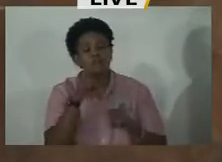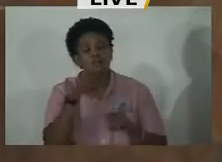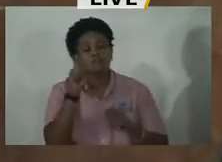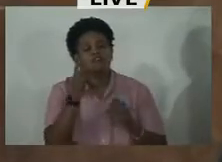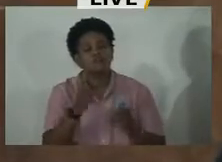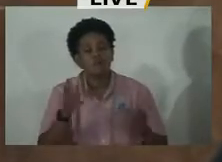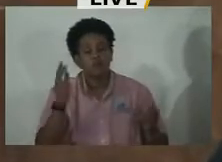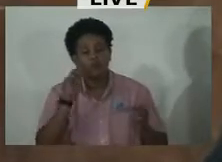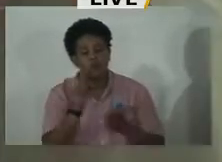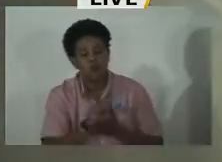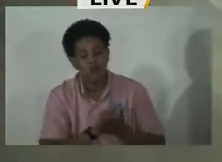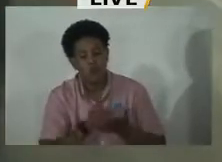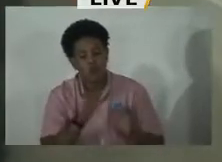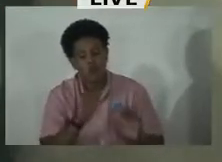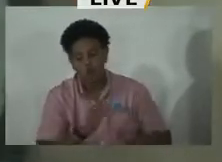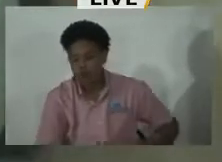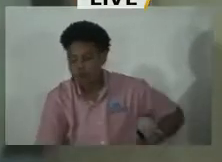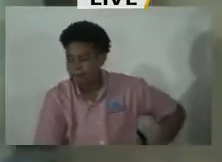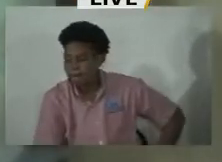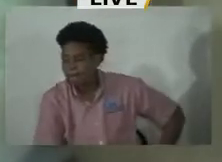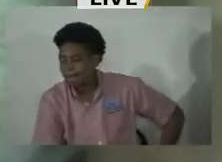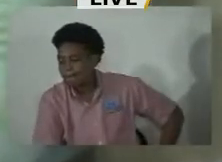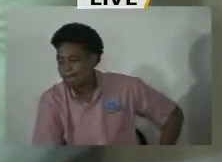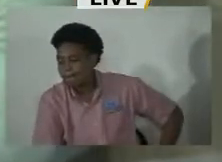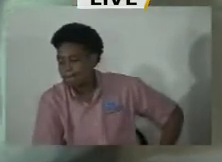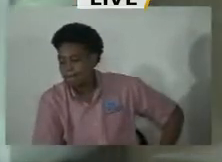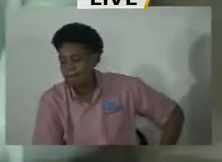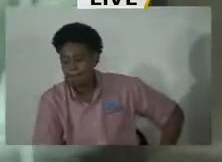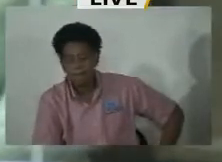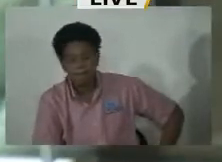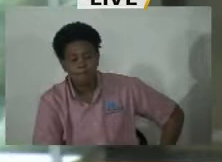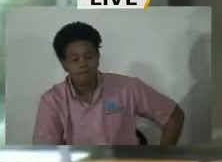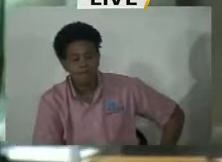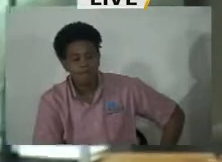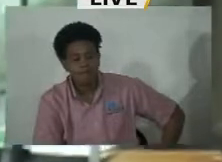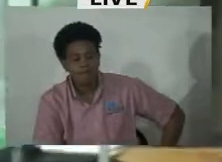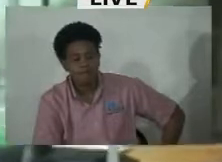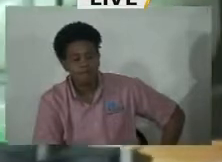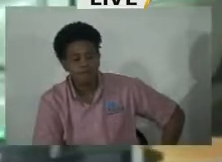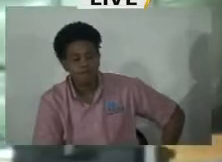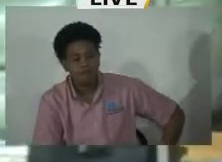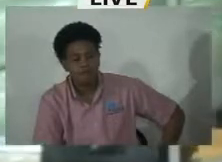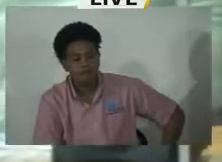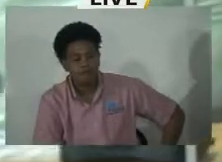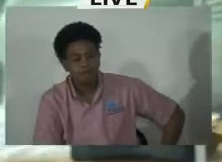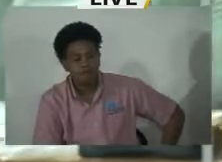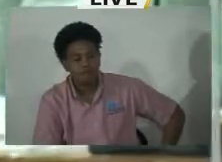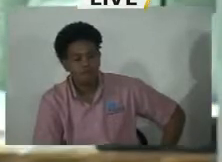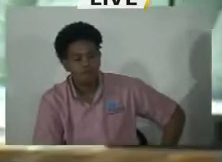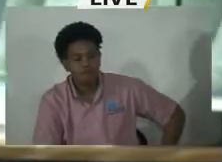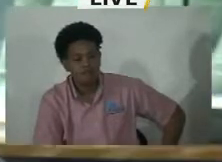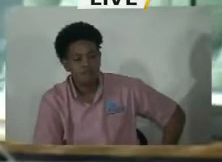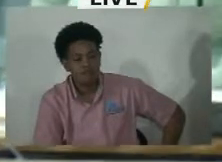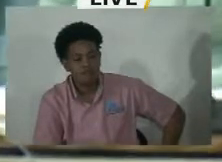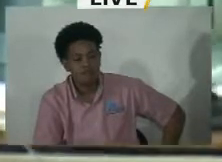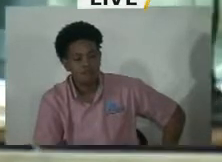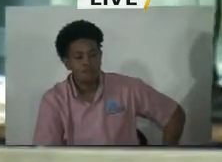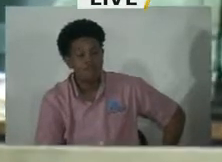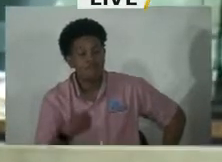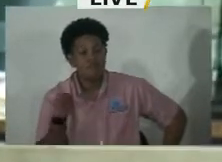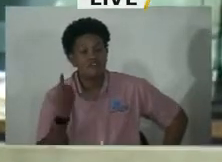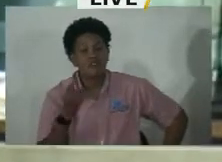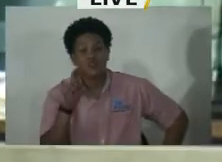lawful. However, since then, in 2010, I think it was, an order was made under the Customs